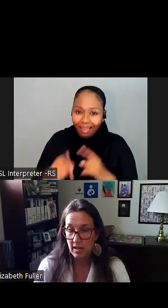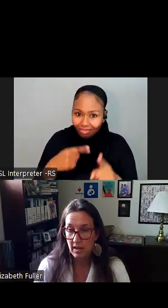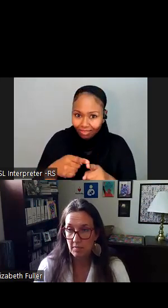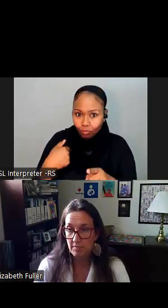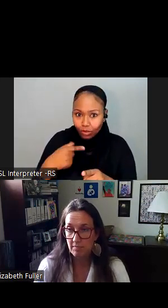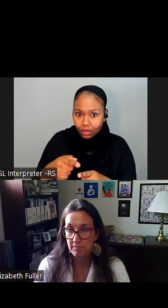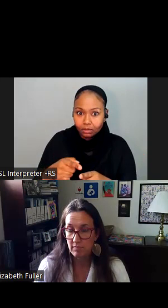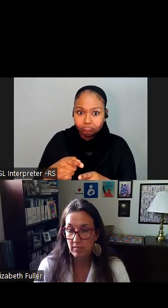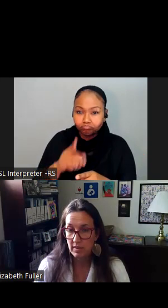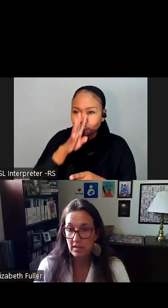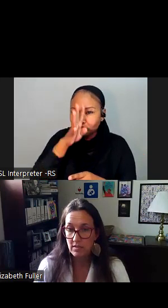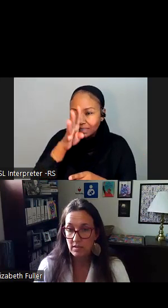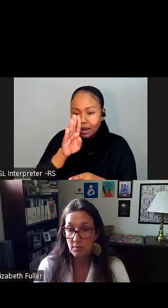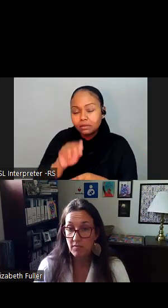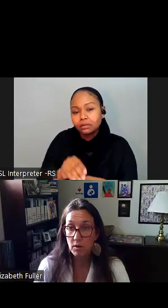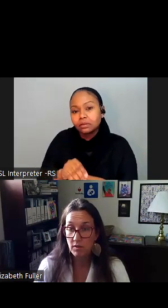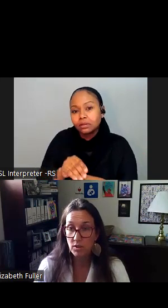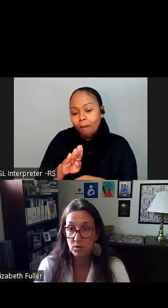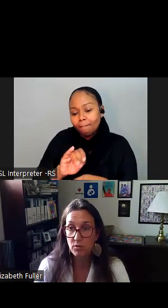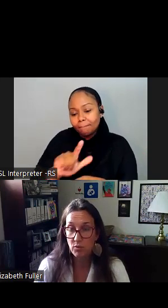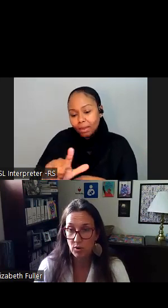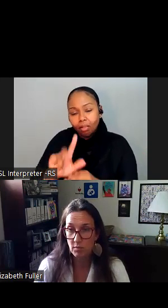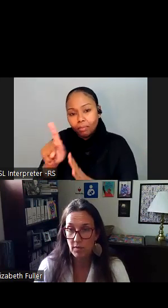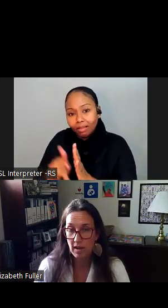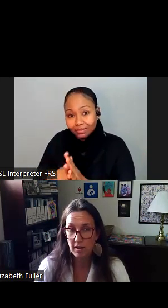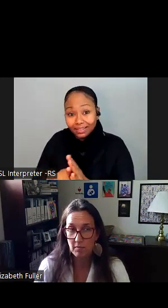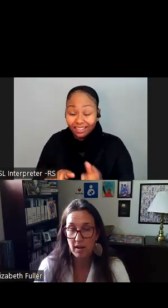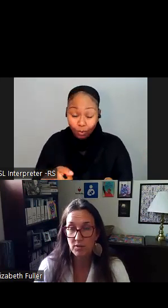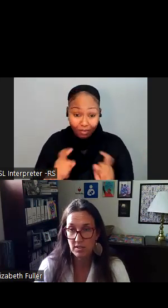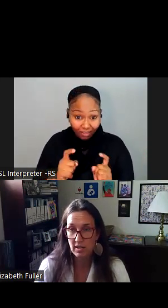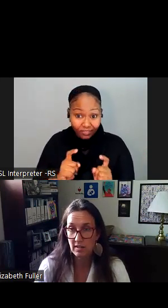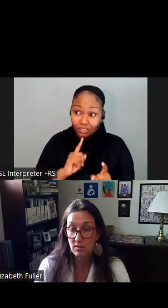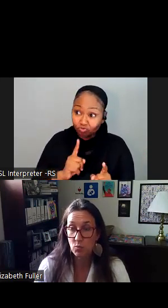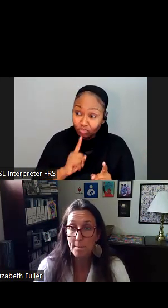that that gives us some very, very uniform